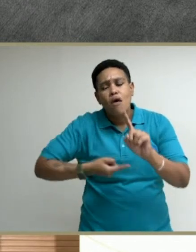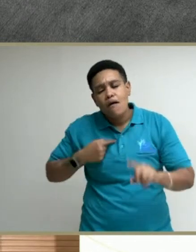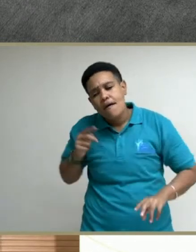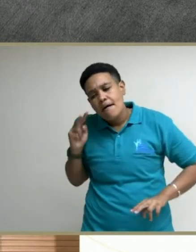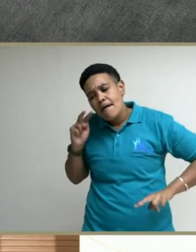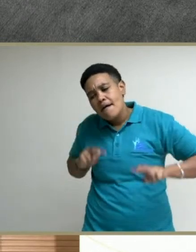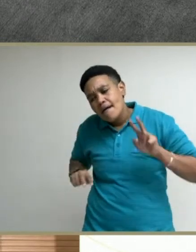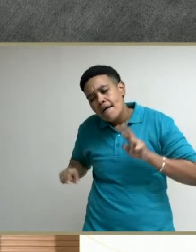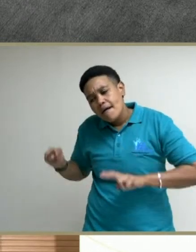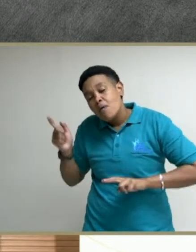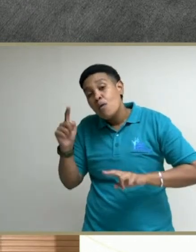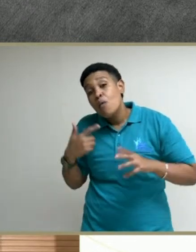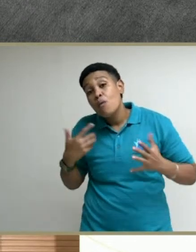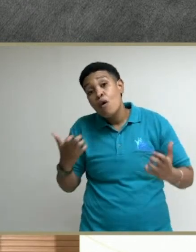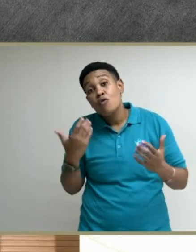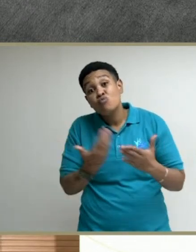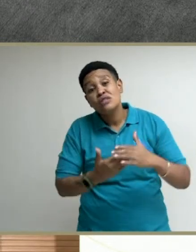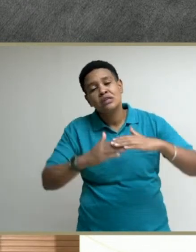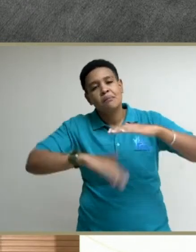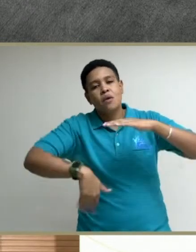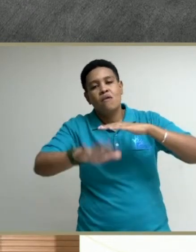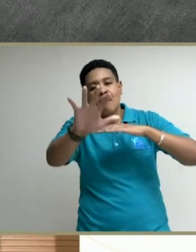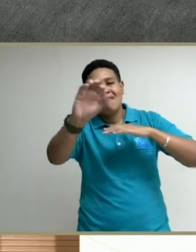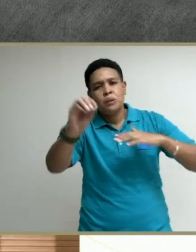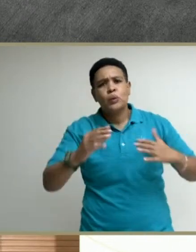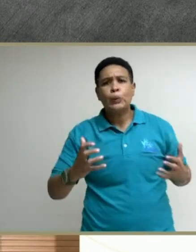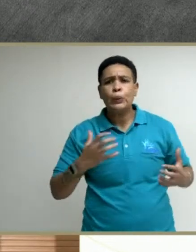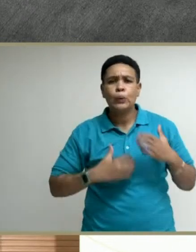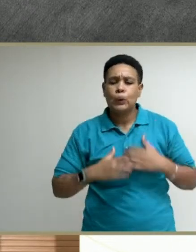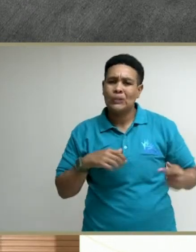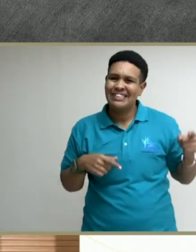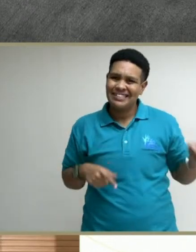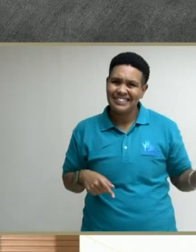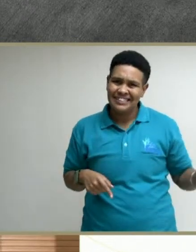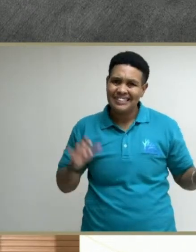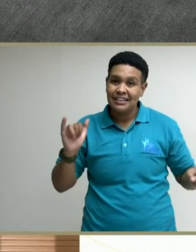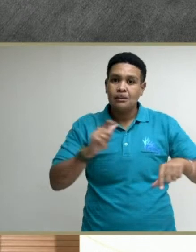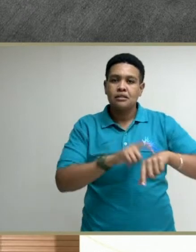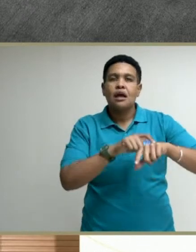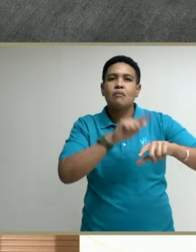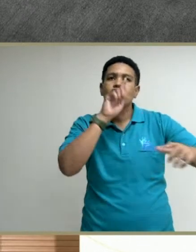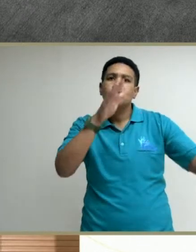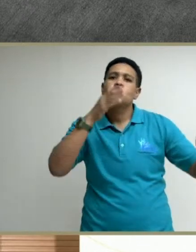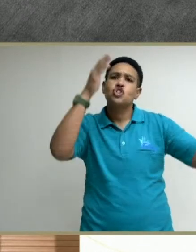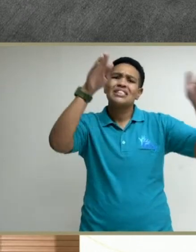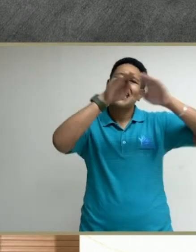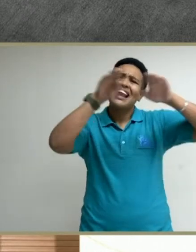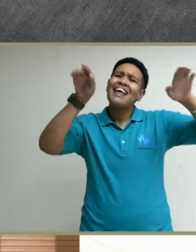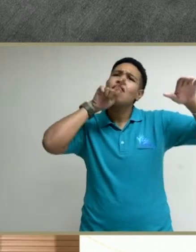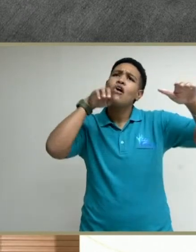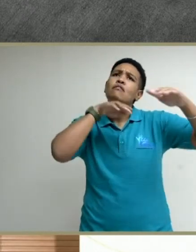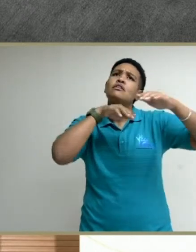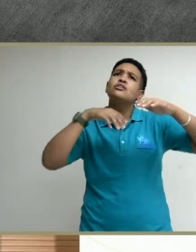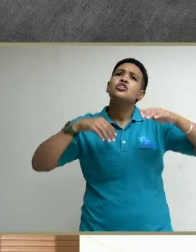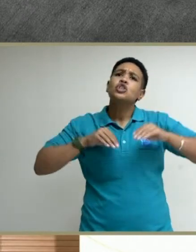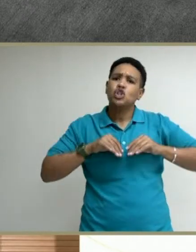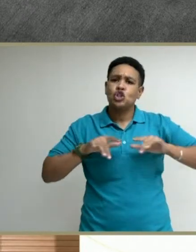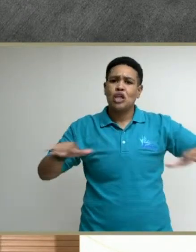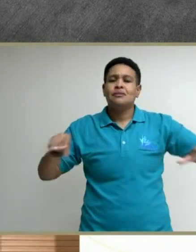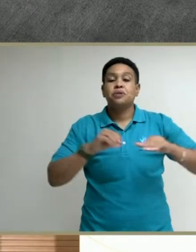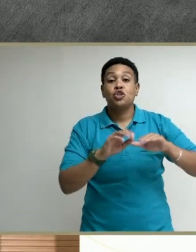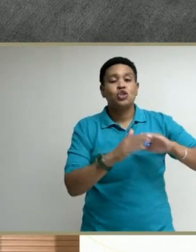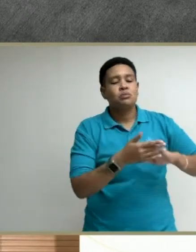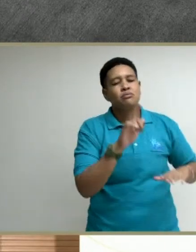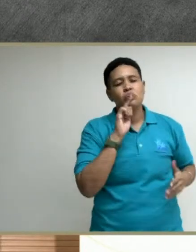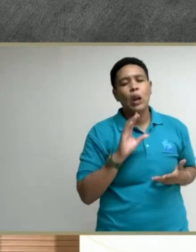where we want to be is below 5%. At that time, that would suggest that the level of transmission in country is